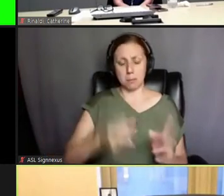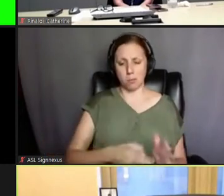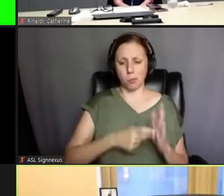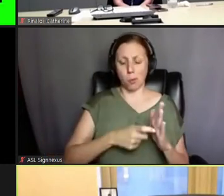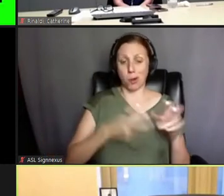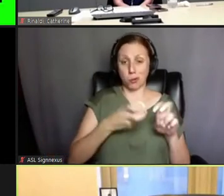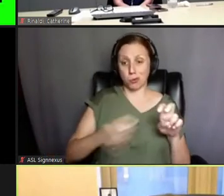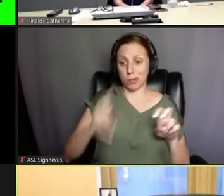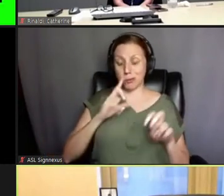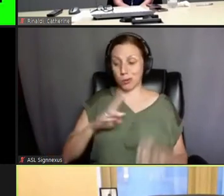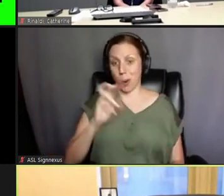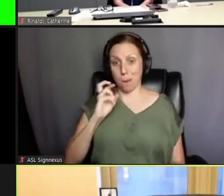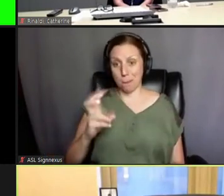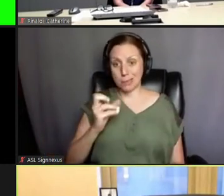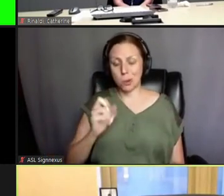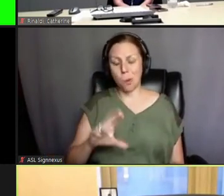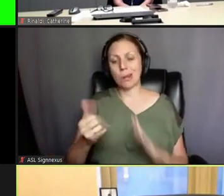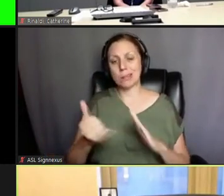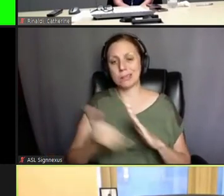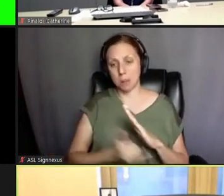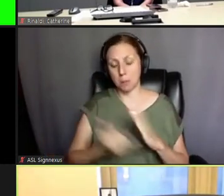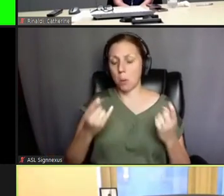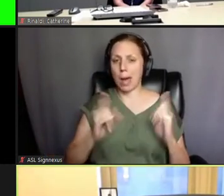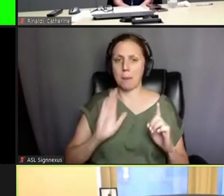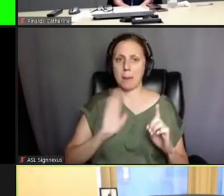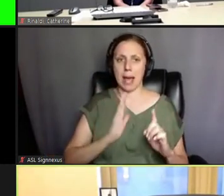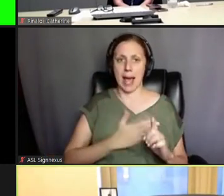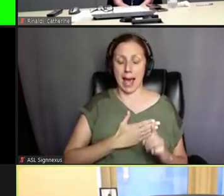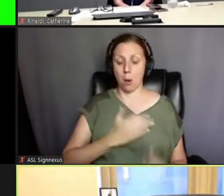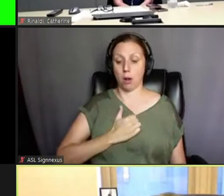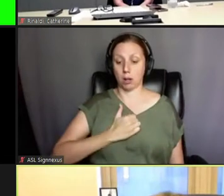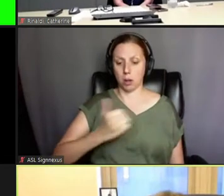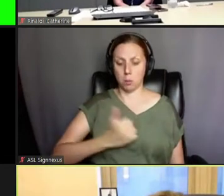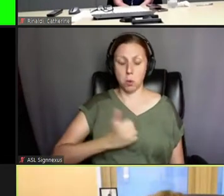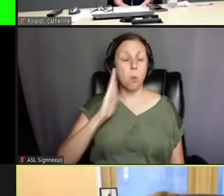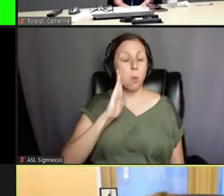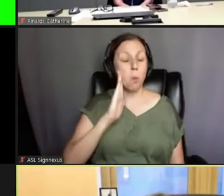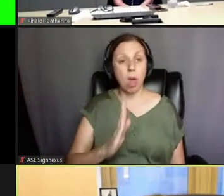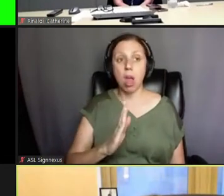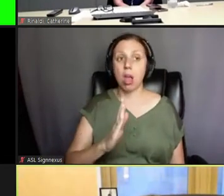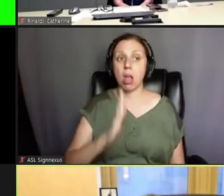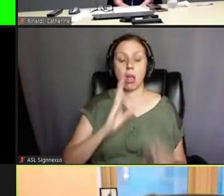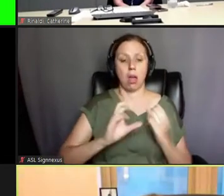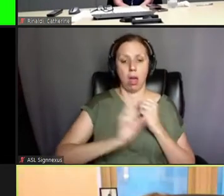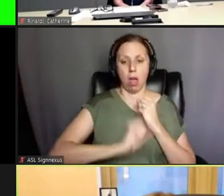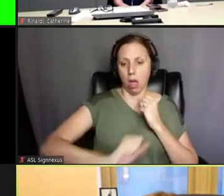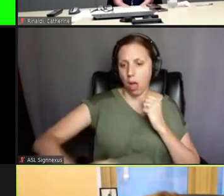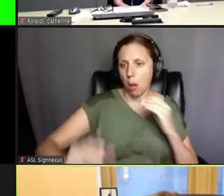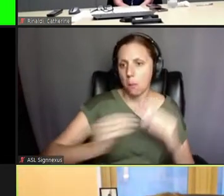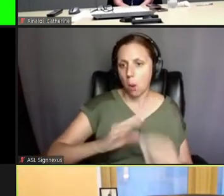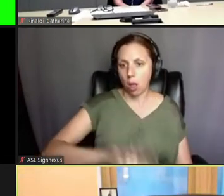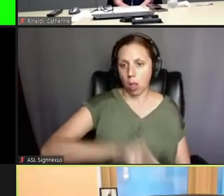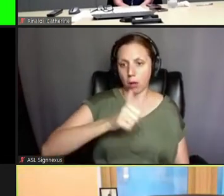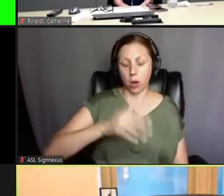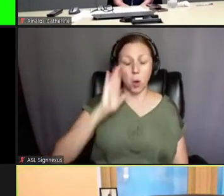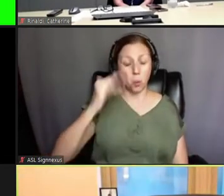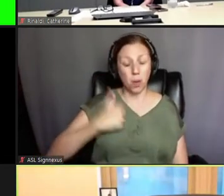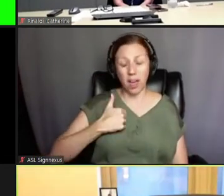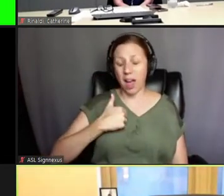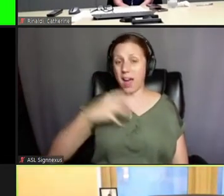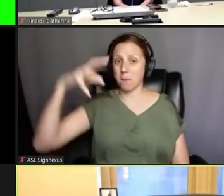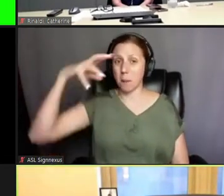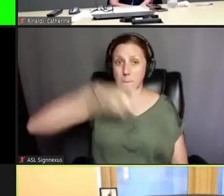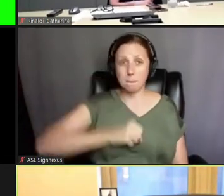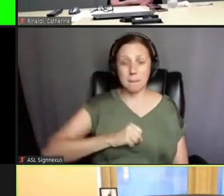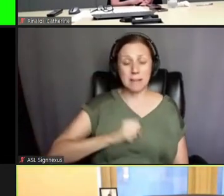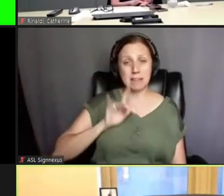bus service, our commute will be even longer. There will be missed contacts